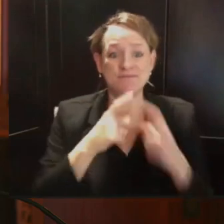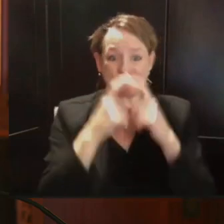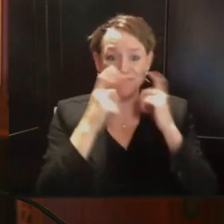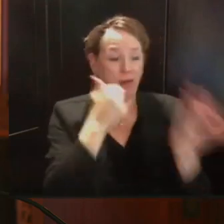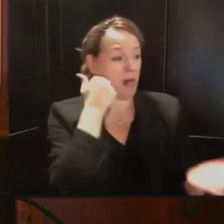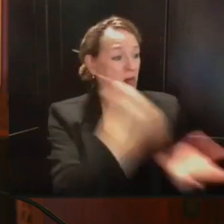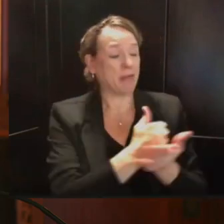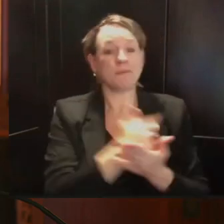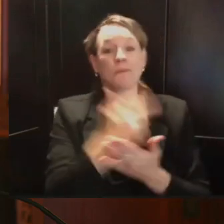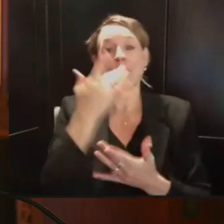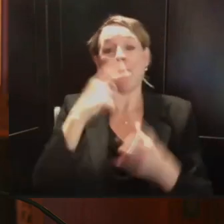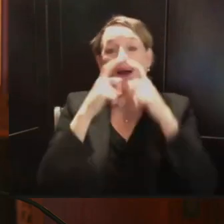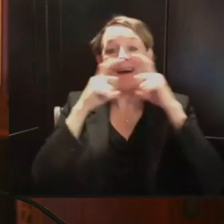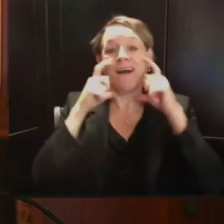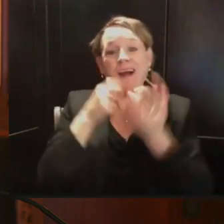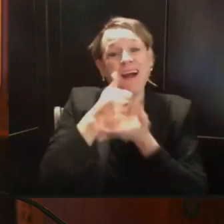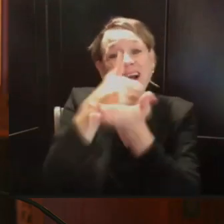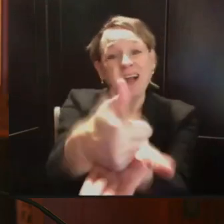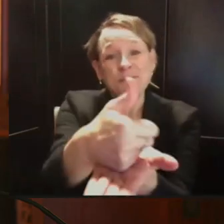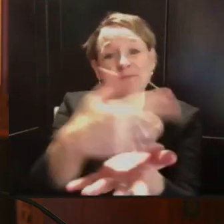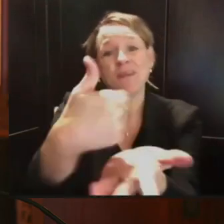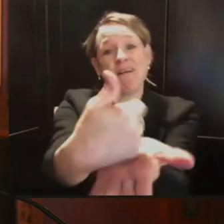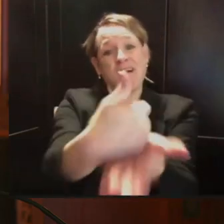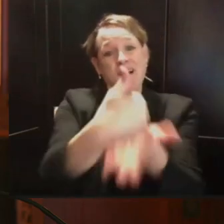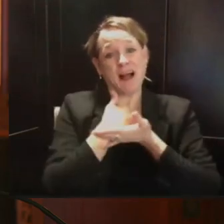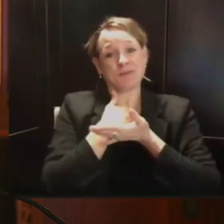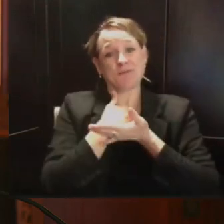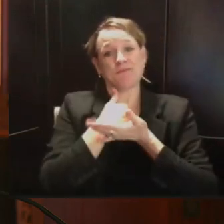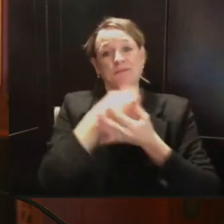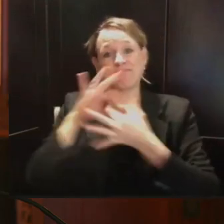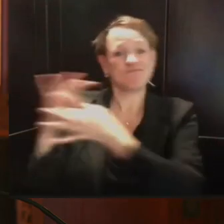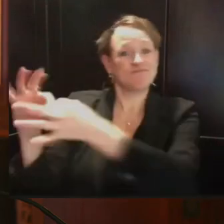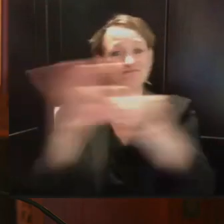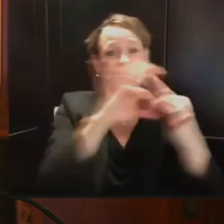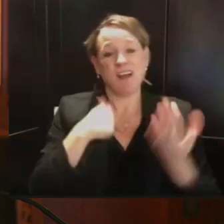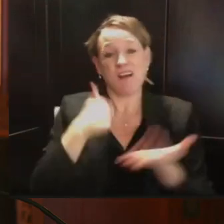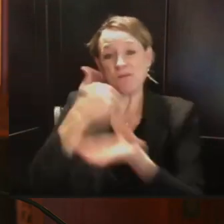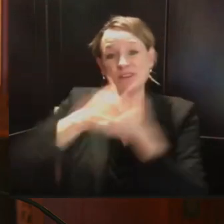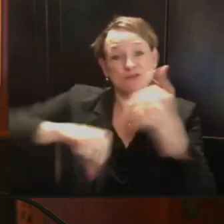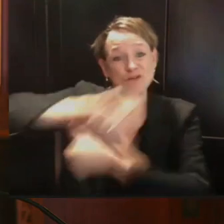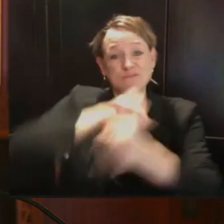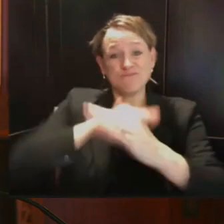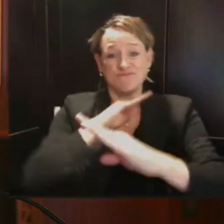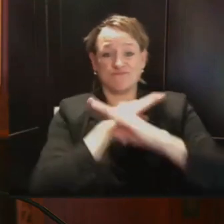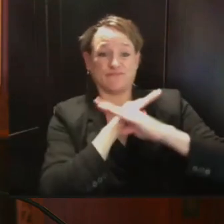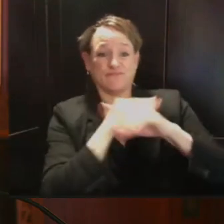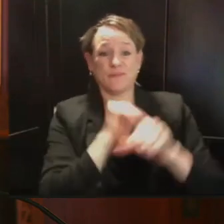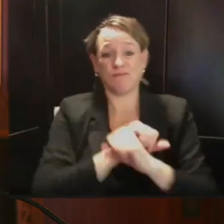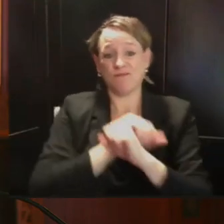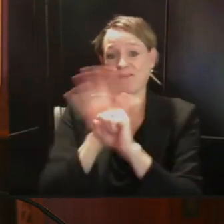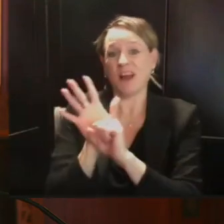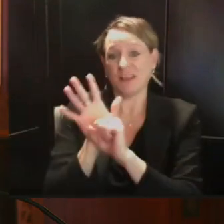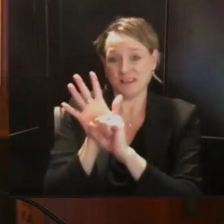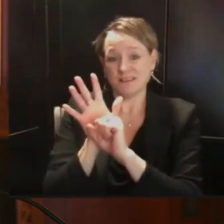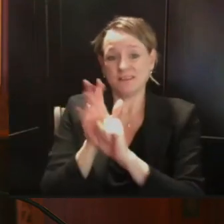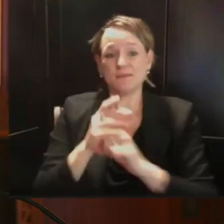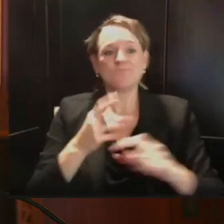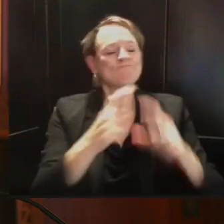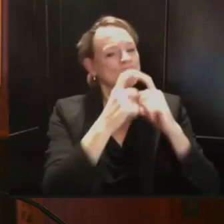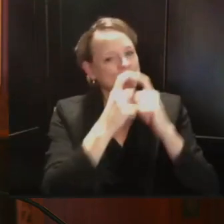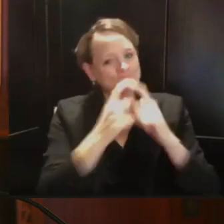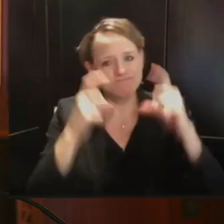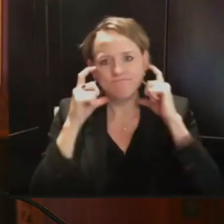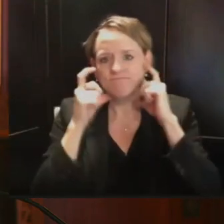So I'm going to say it just one more time. We all need to be wearing a mask whenever we go out. And equally